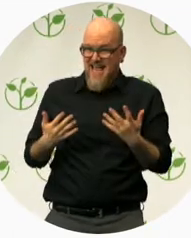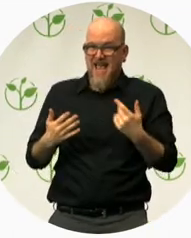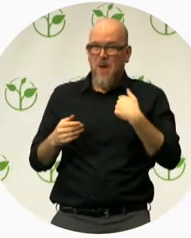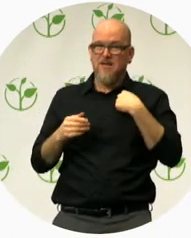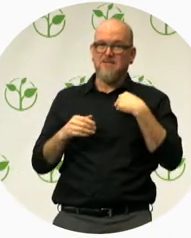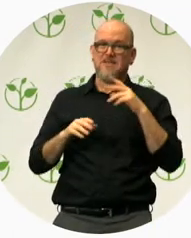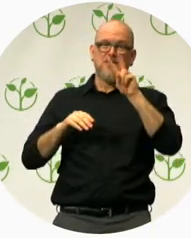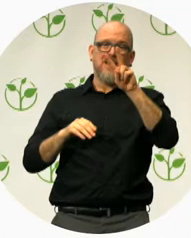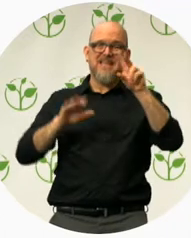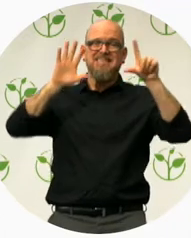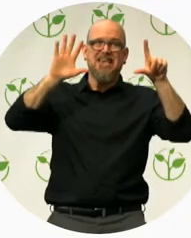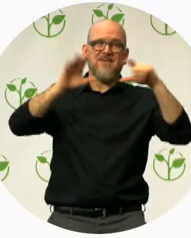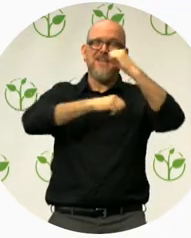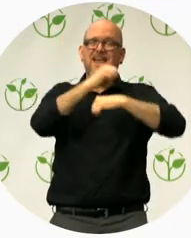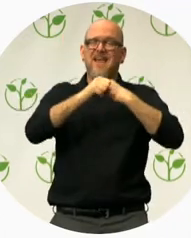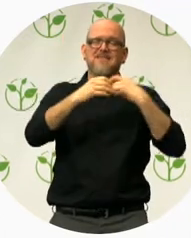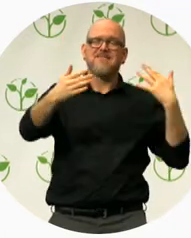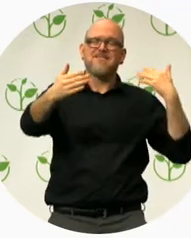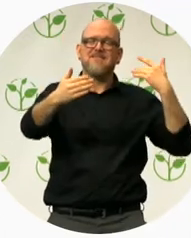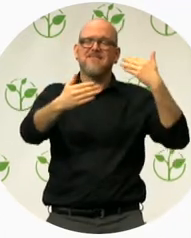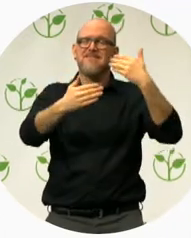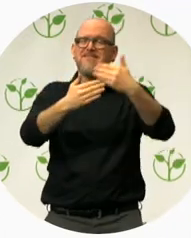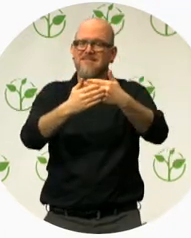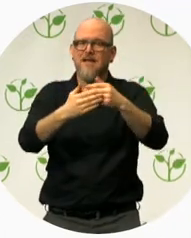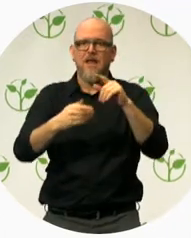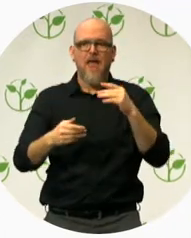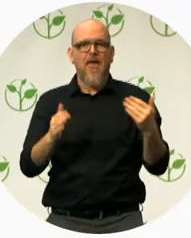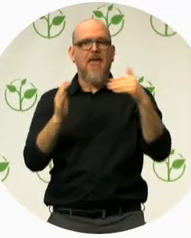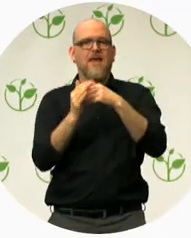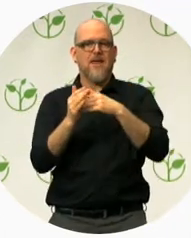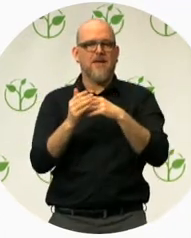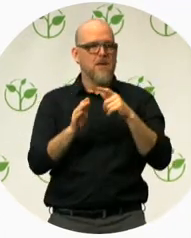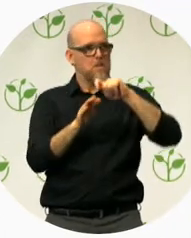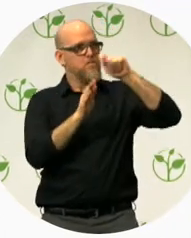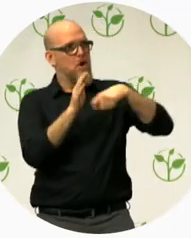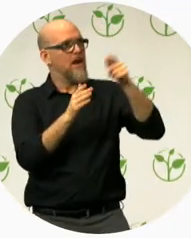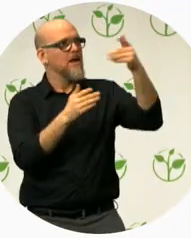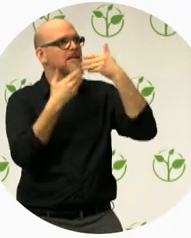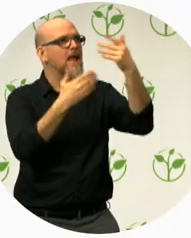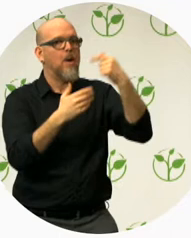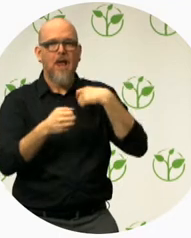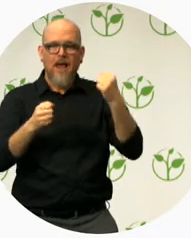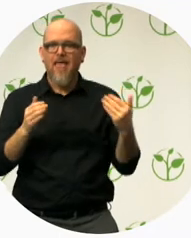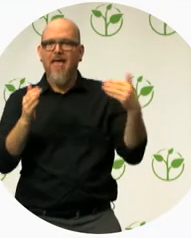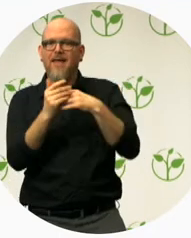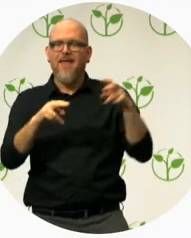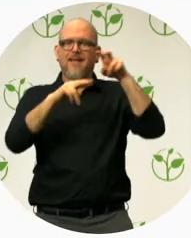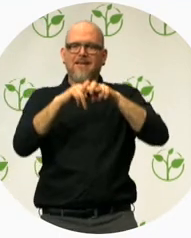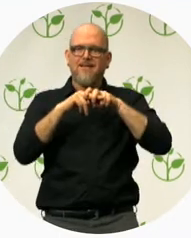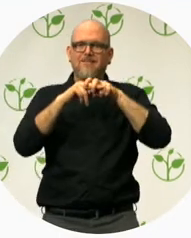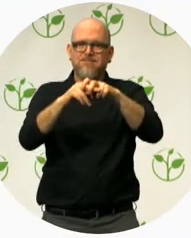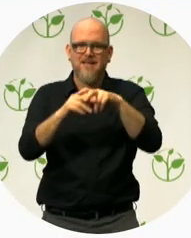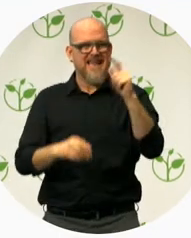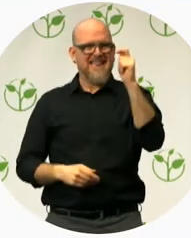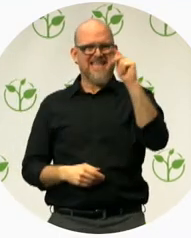could have this experience again thanks to this project created by TV Global. Thank